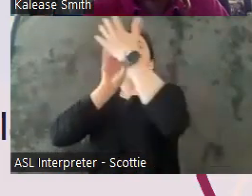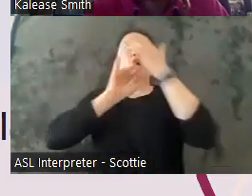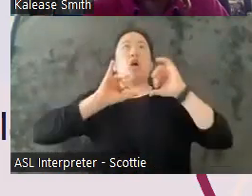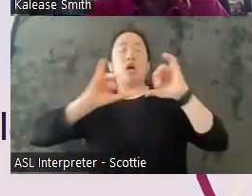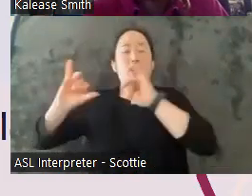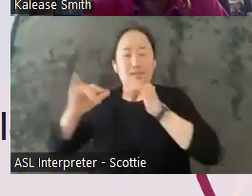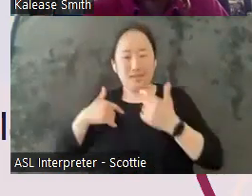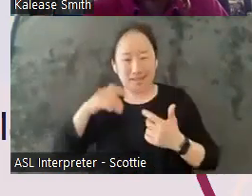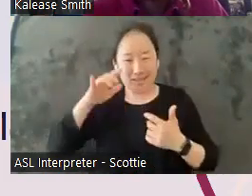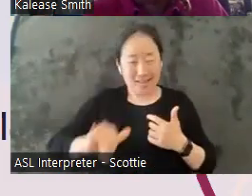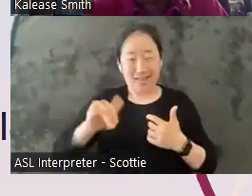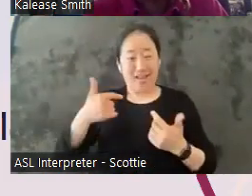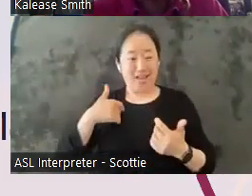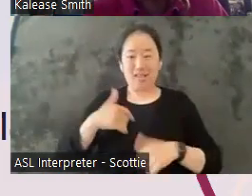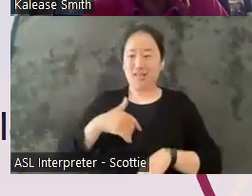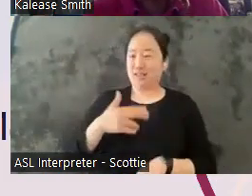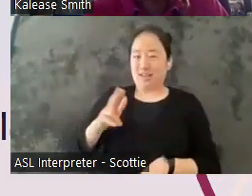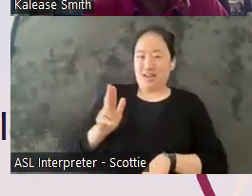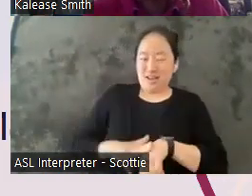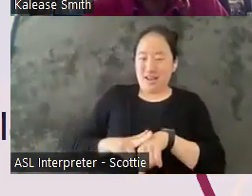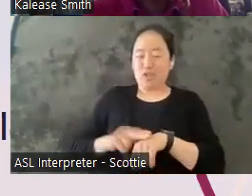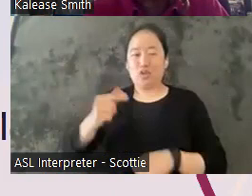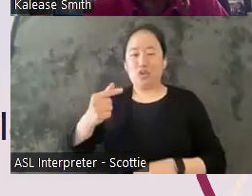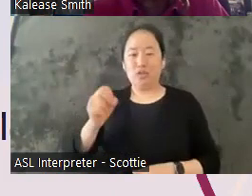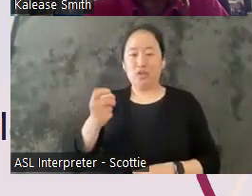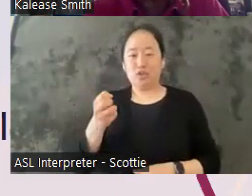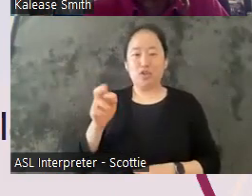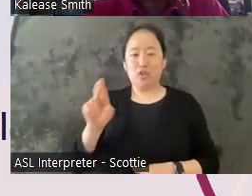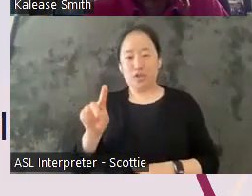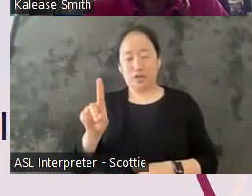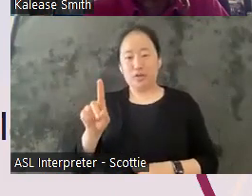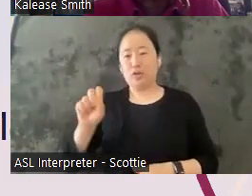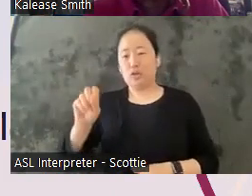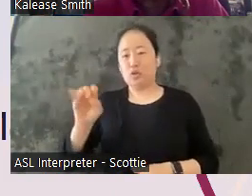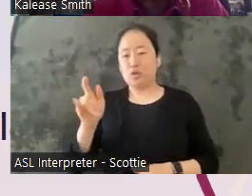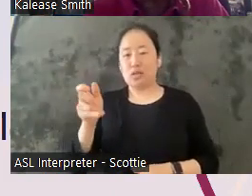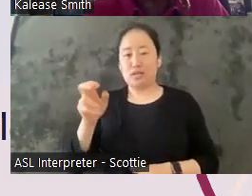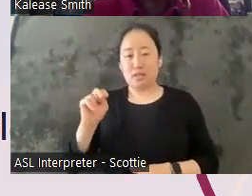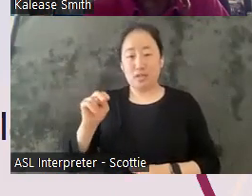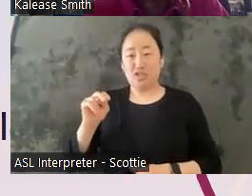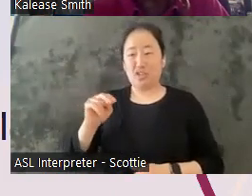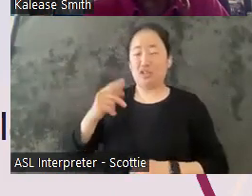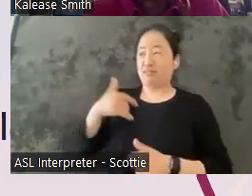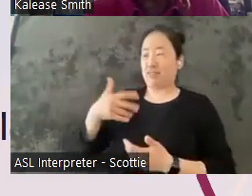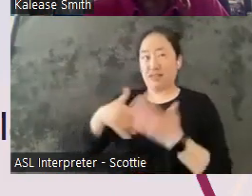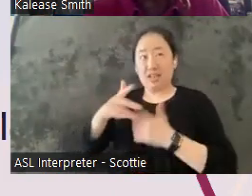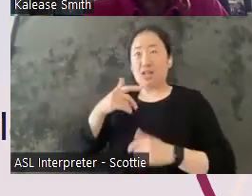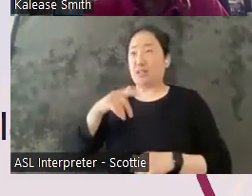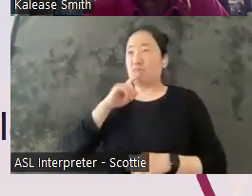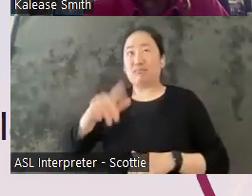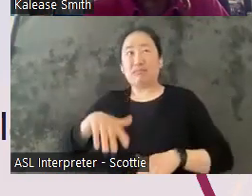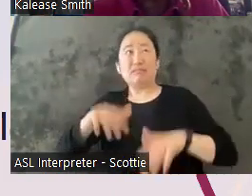gendered socialization, because then that shows who potentially has power, control, and privilege within these types